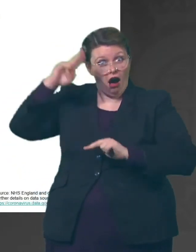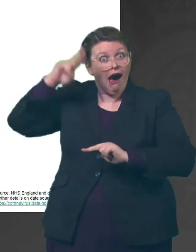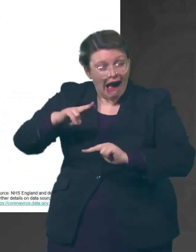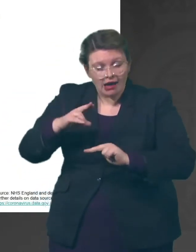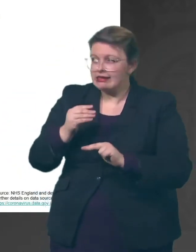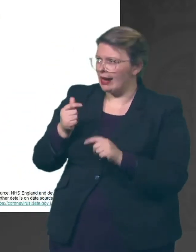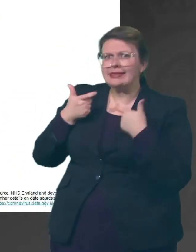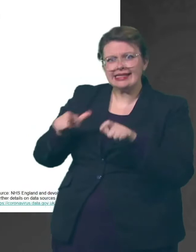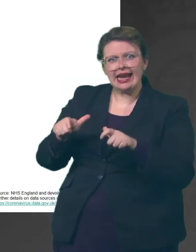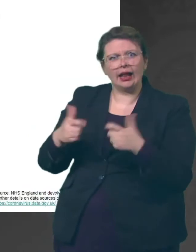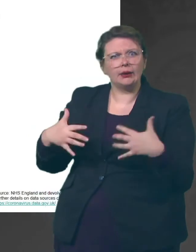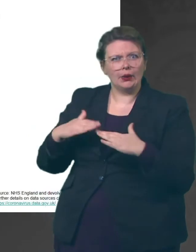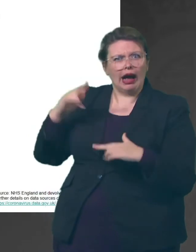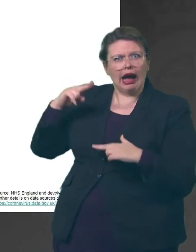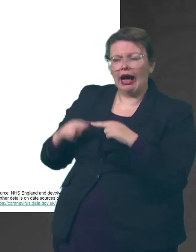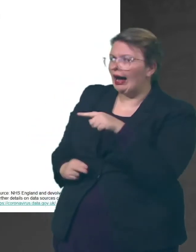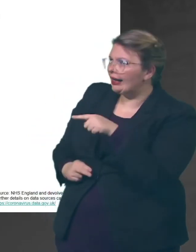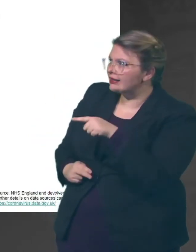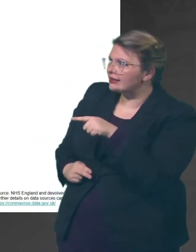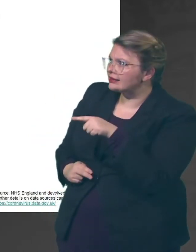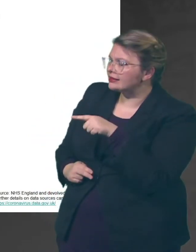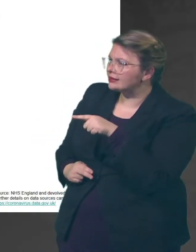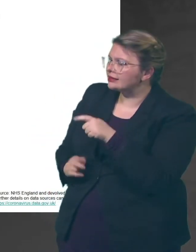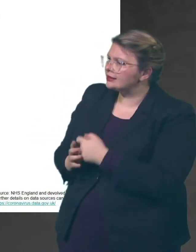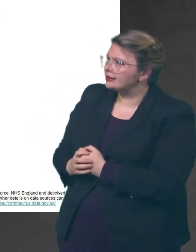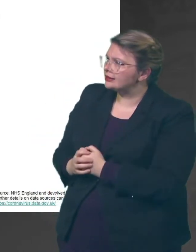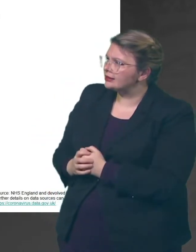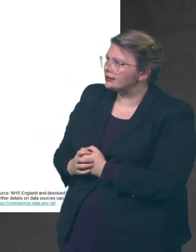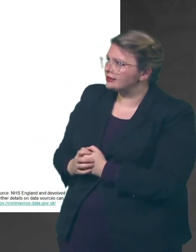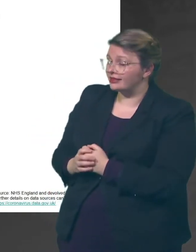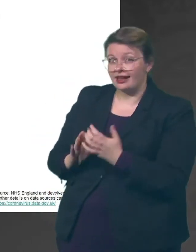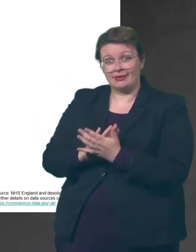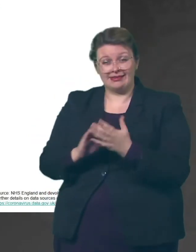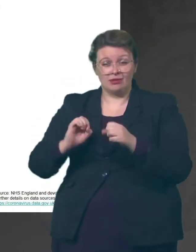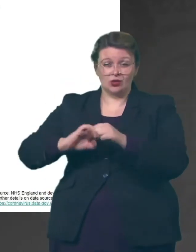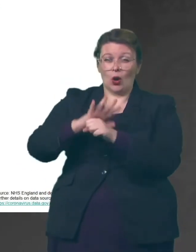a battle that we have won yet. Next slide, please.